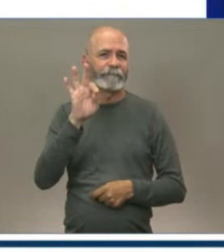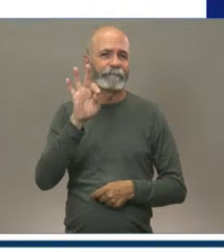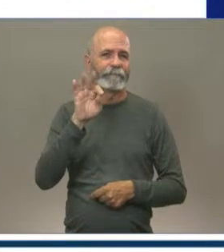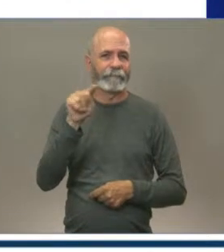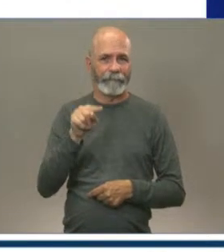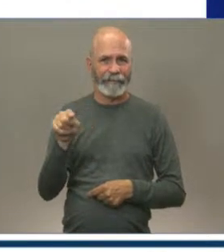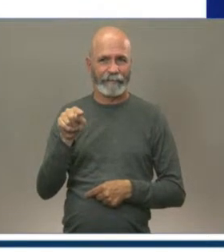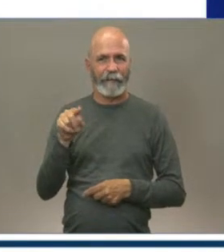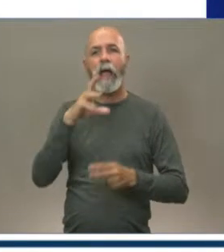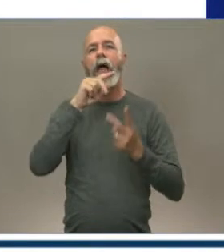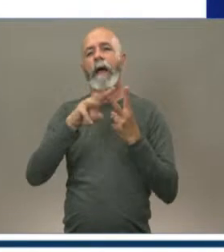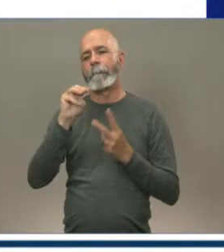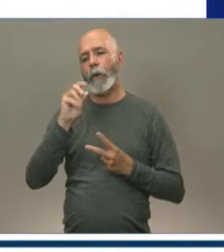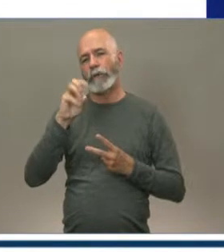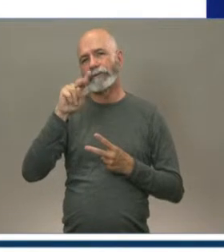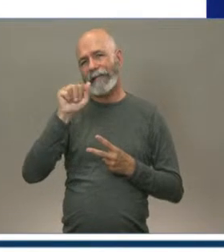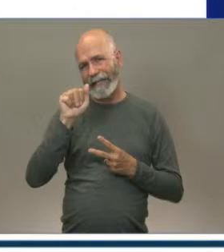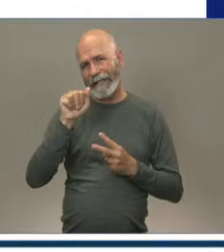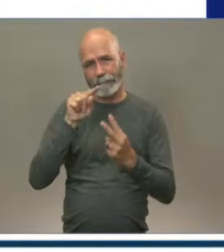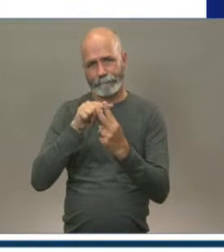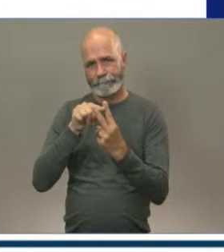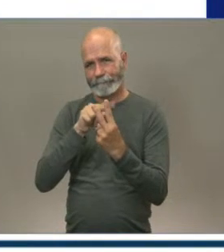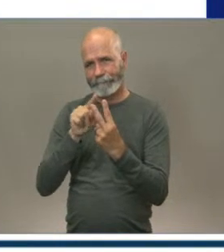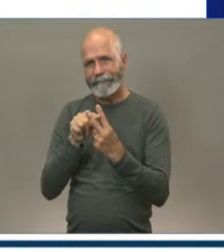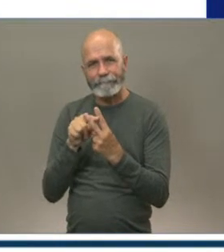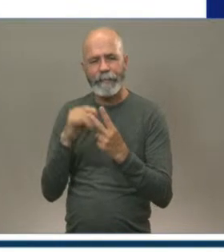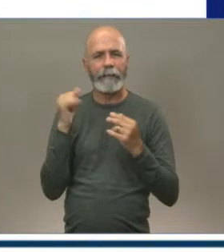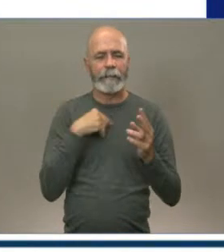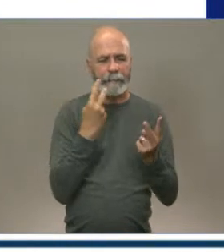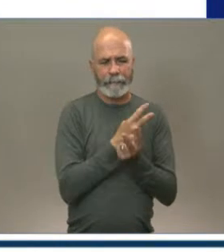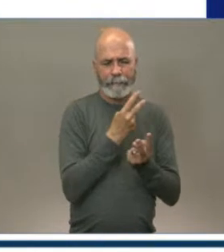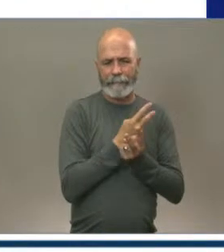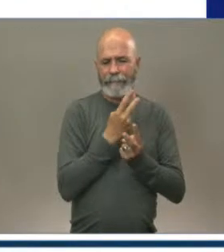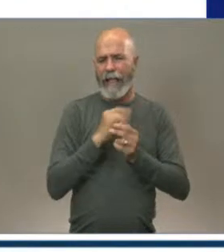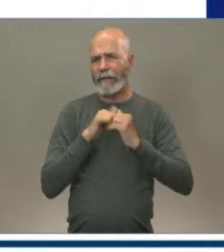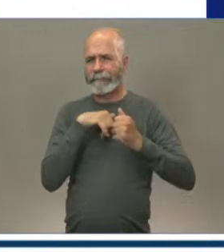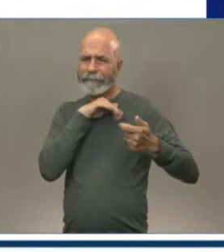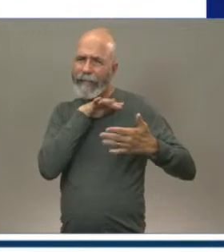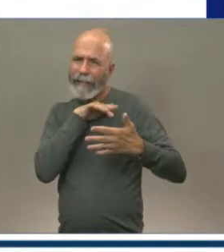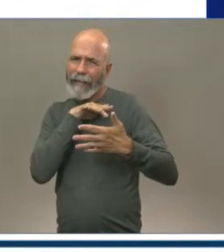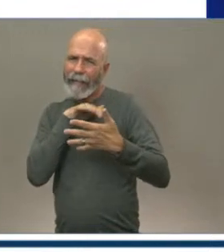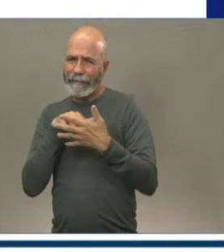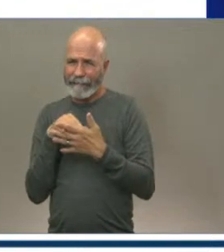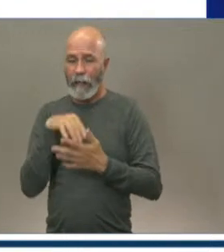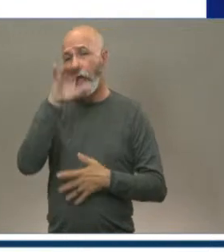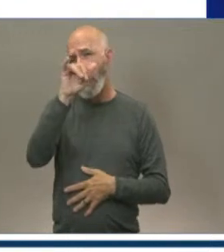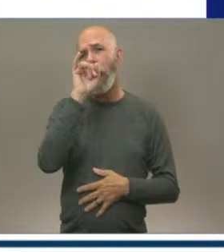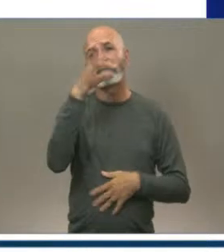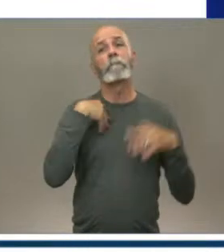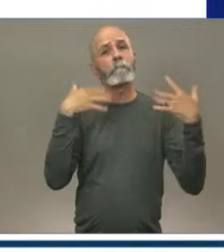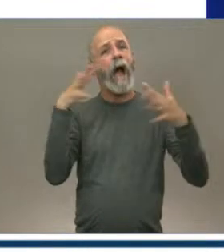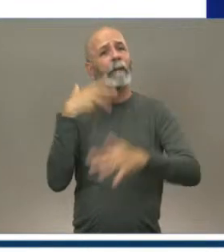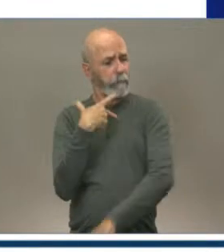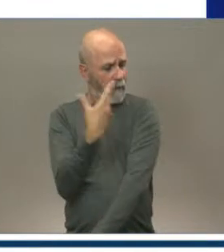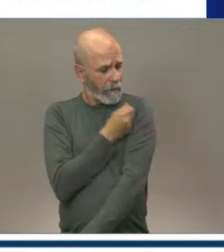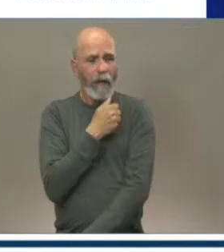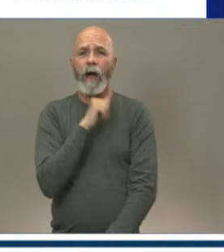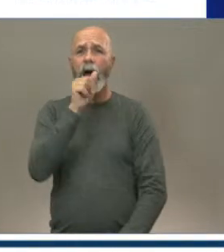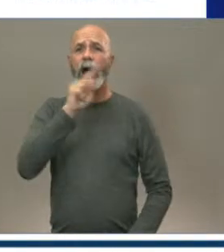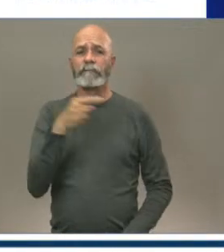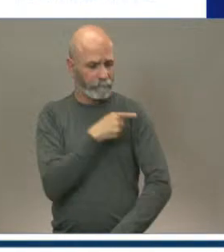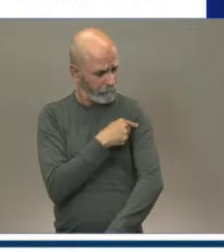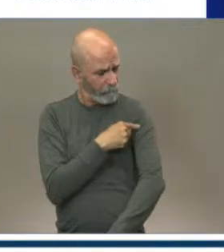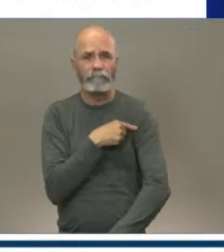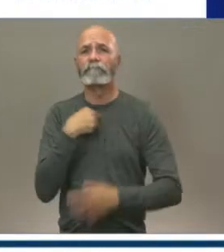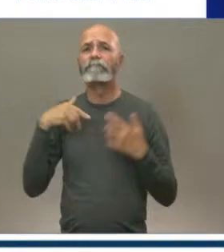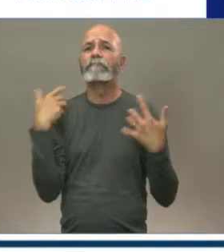their first dose of AstraZeneca can mix their second dose with either Pfizer or Moderna. That is an important piece of science that